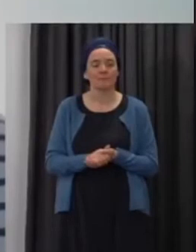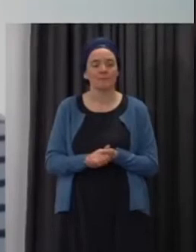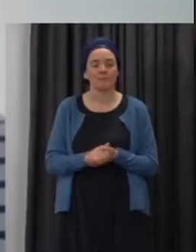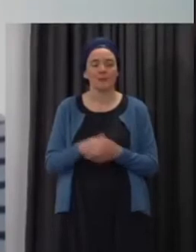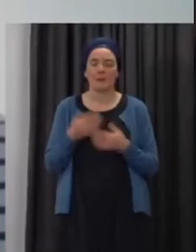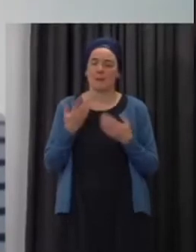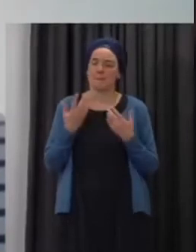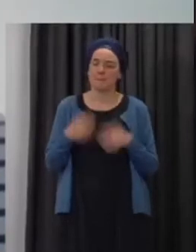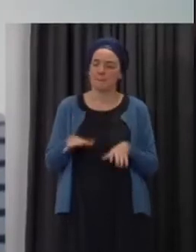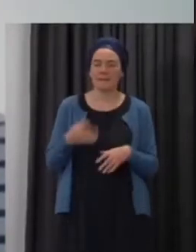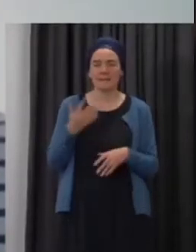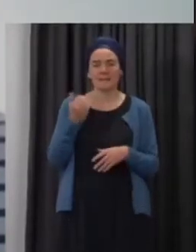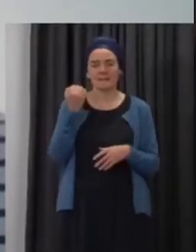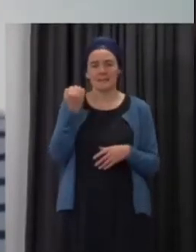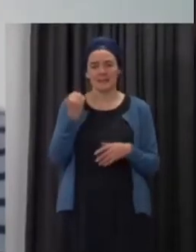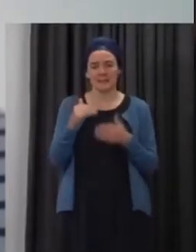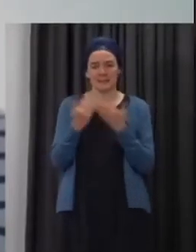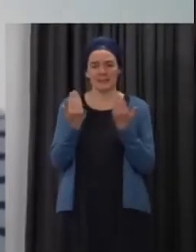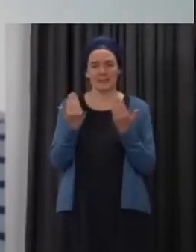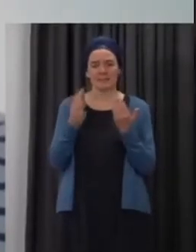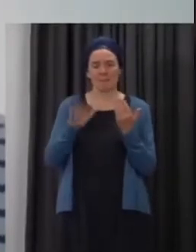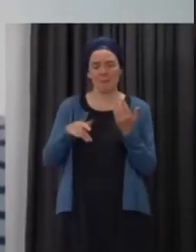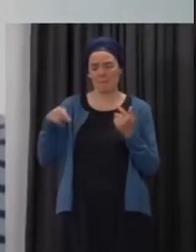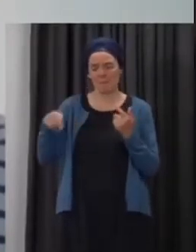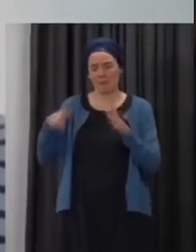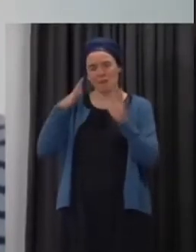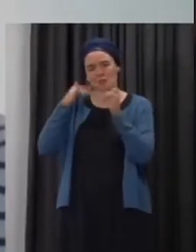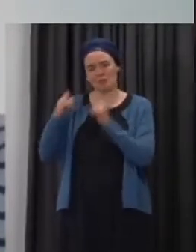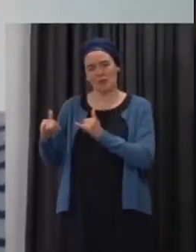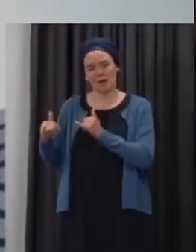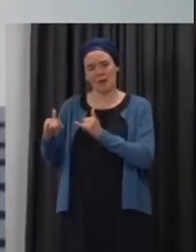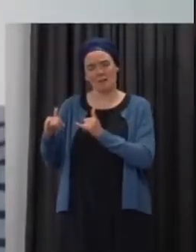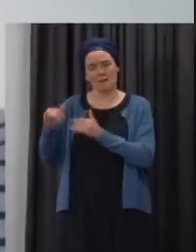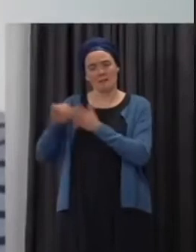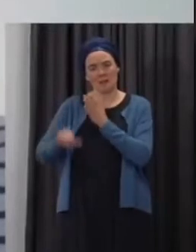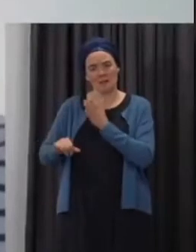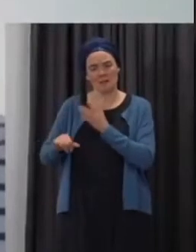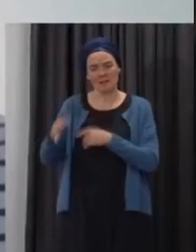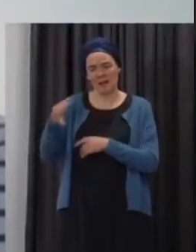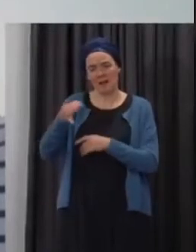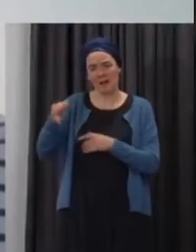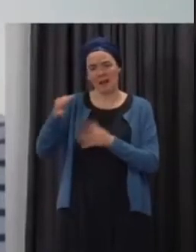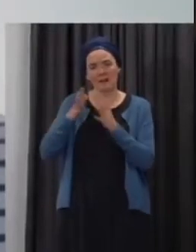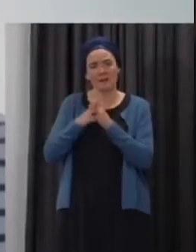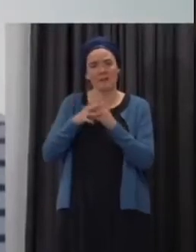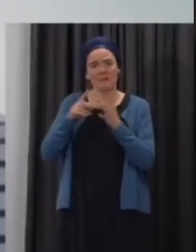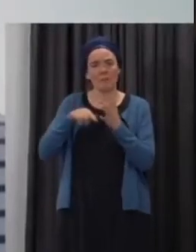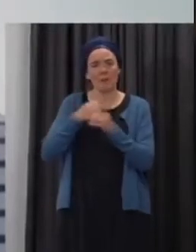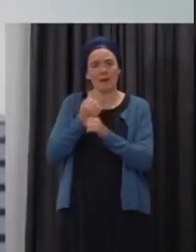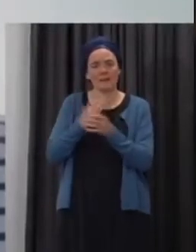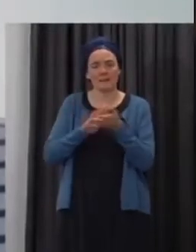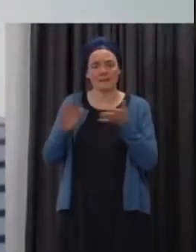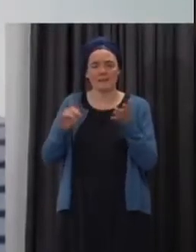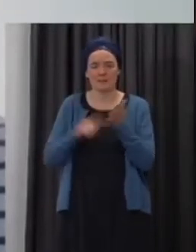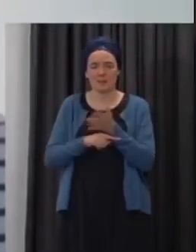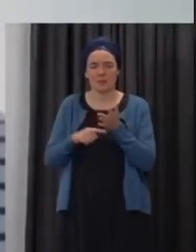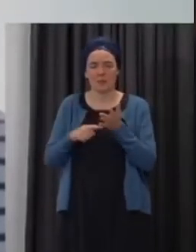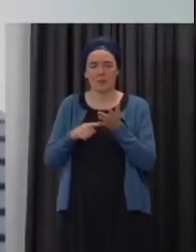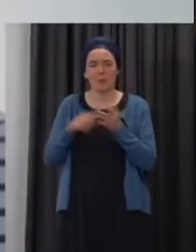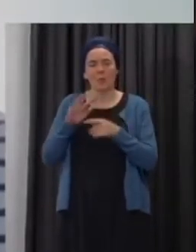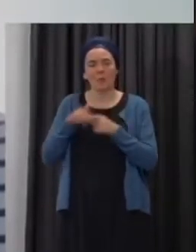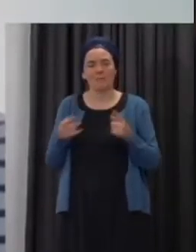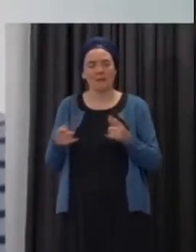app at the heart of the coronavirus test, track and trace strategy. Has the Welsh Government been given any